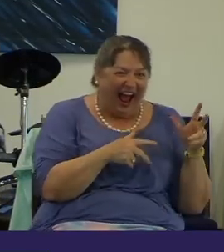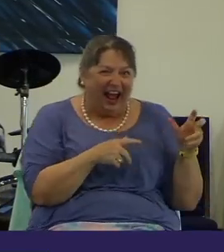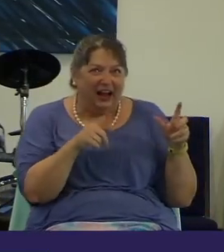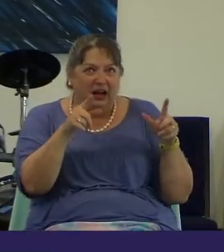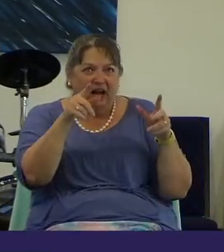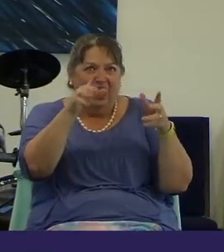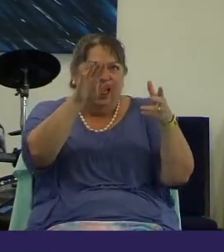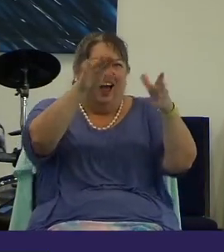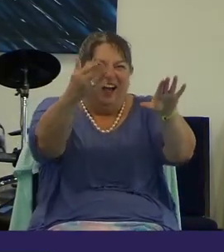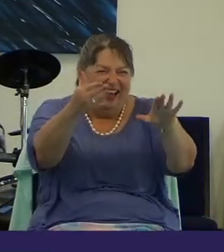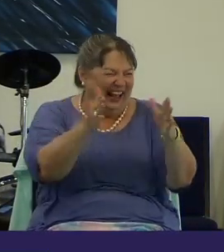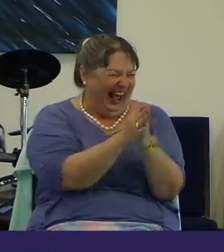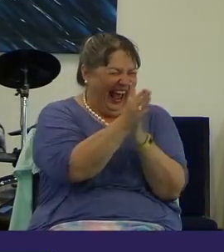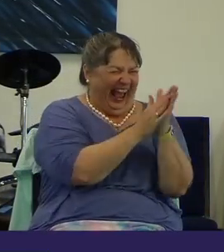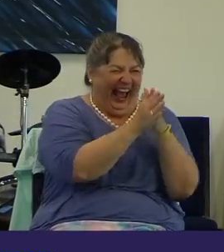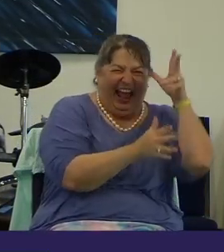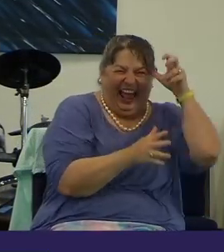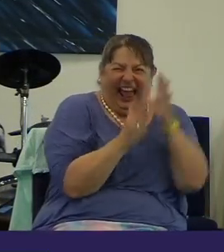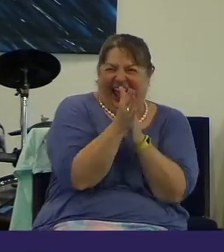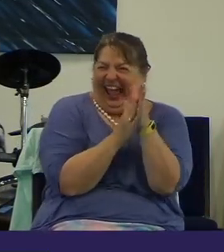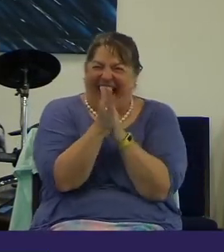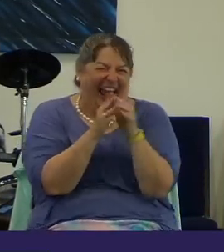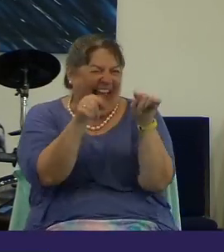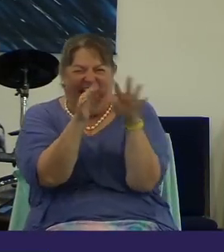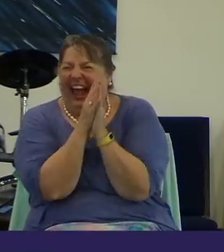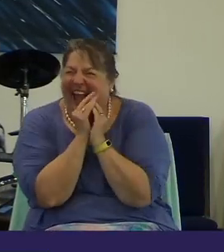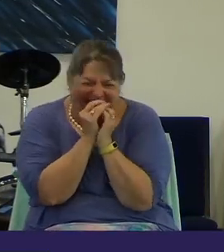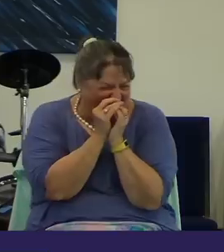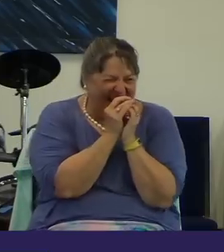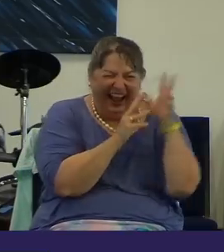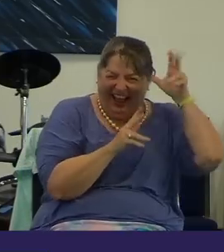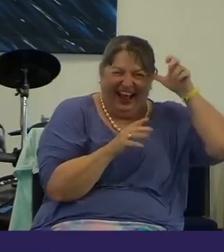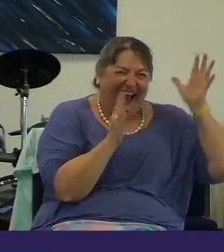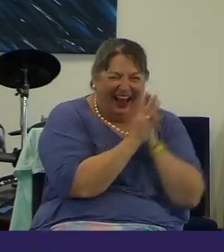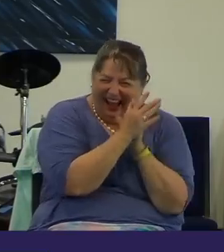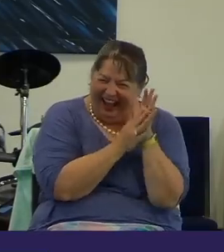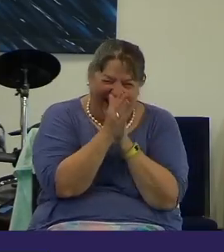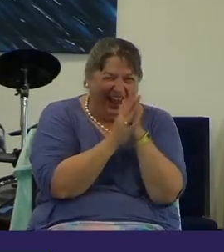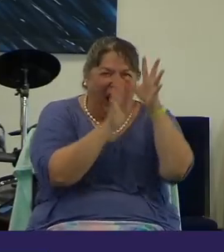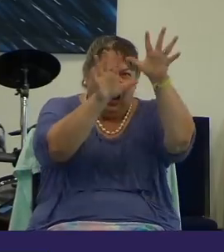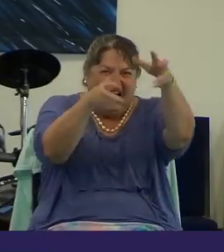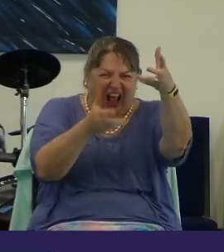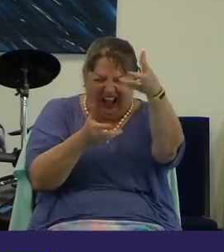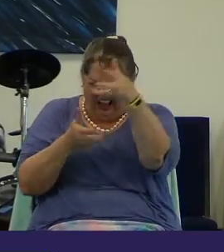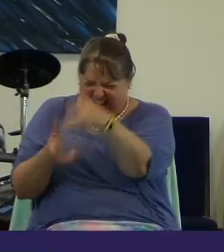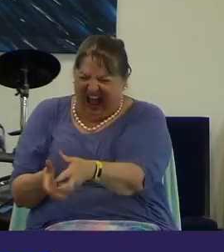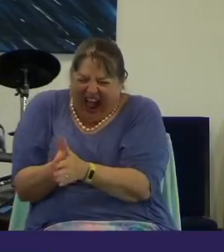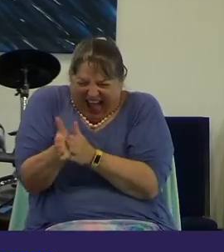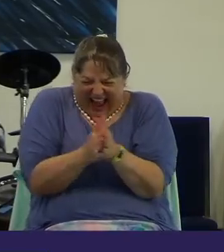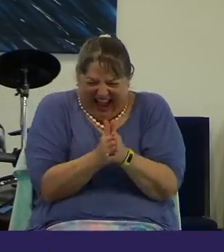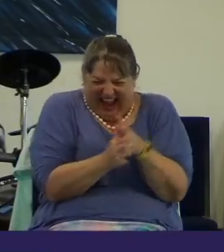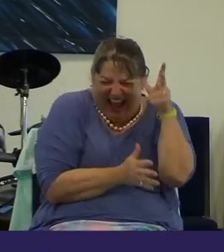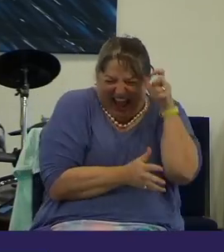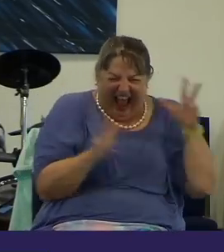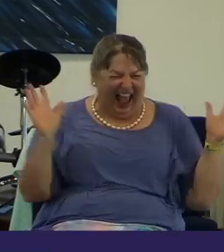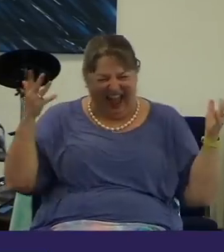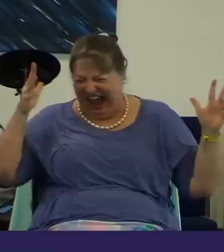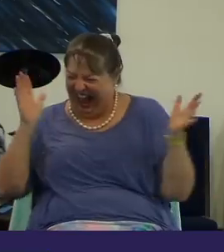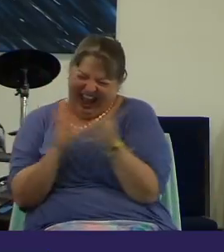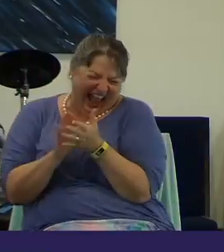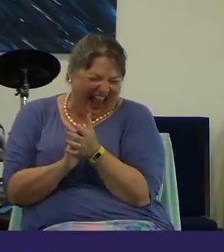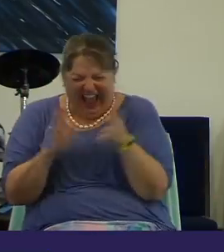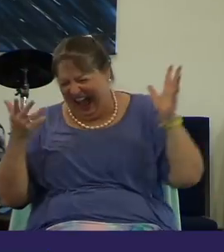he gives up the Holy Ghost. He gives up his ghost. His spirit is gone, and he's thrown into the tomb. And there is Satan saying,